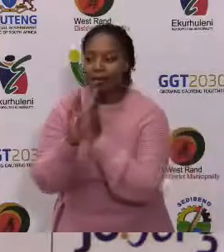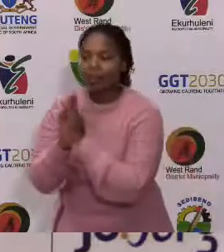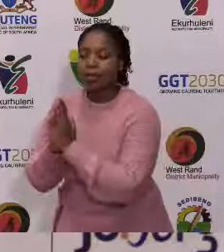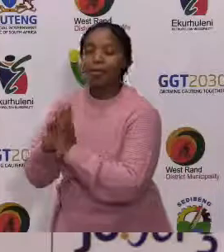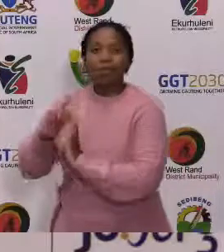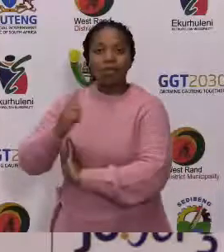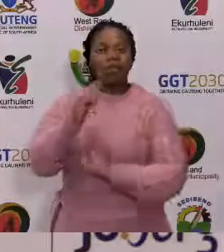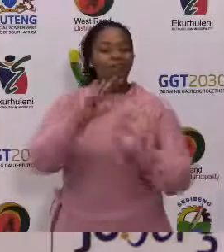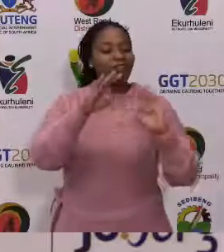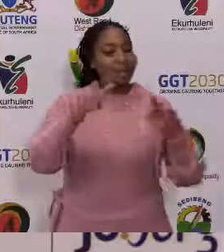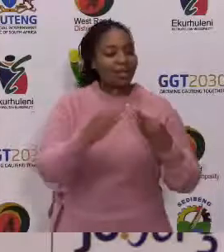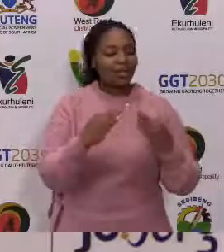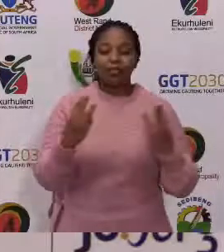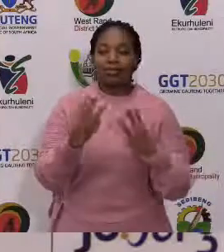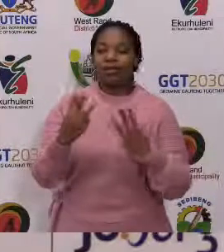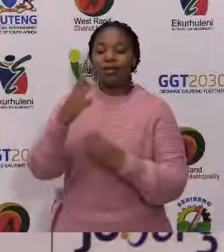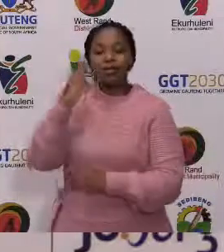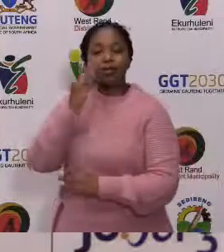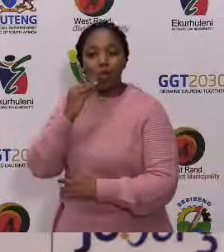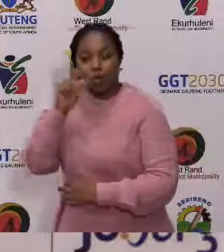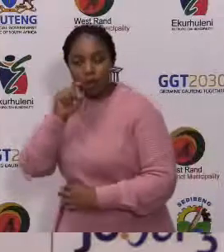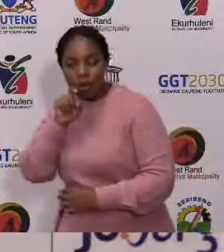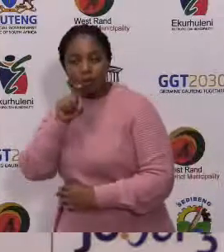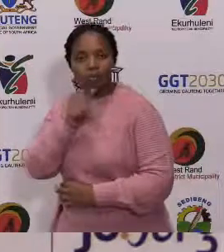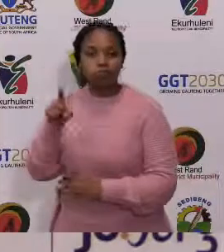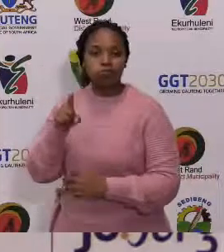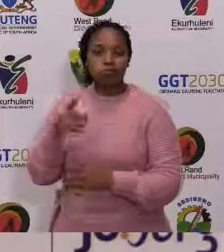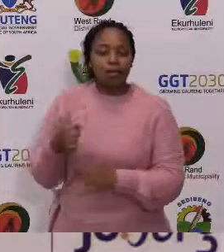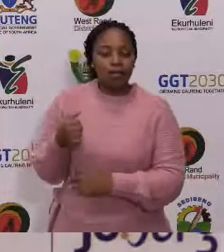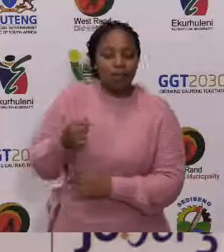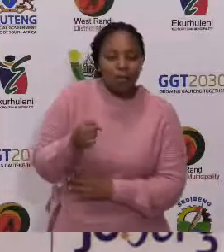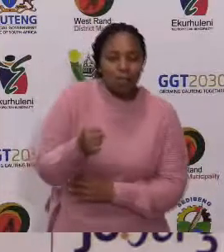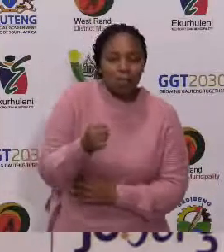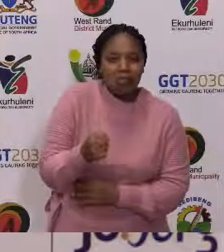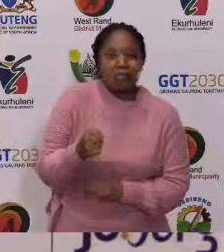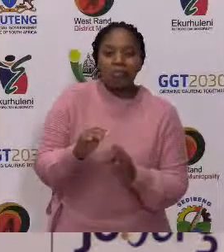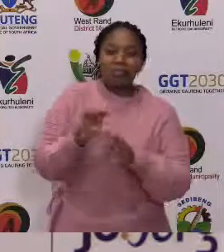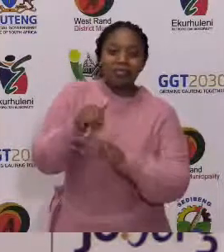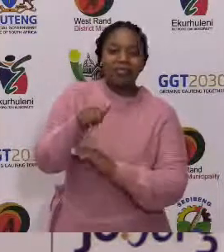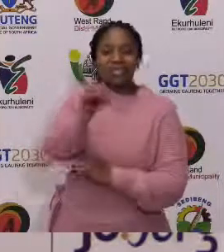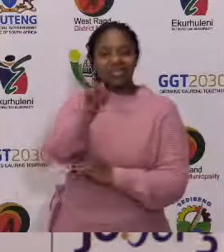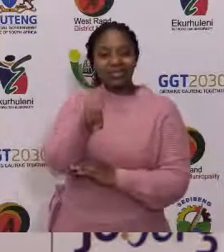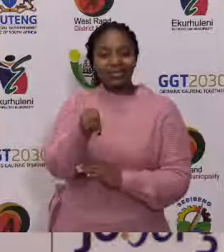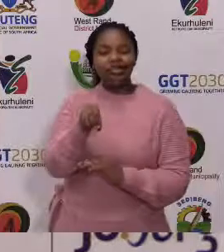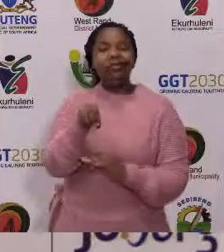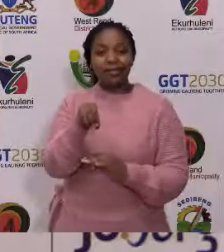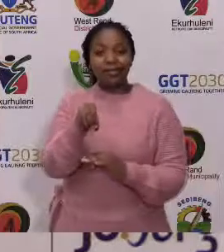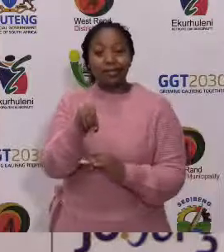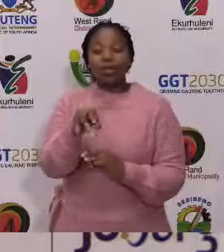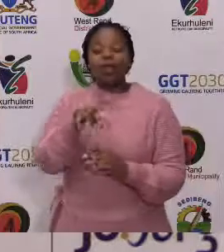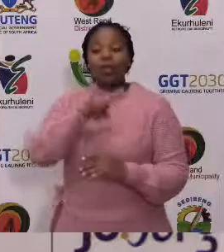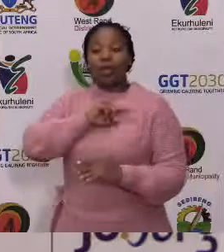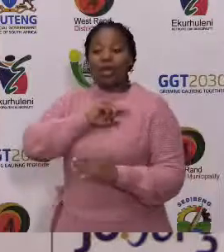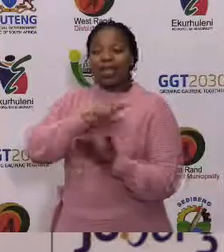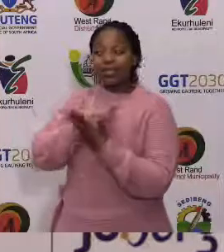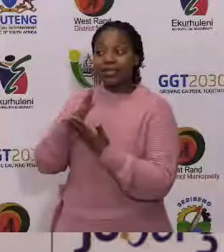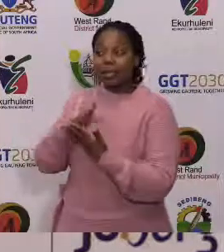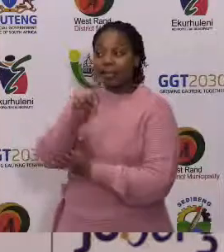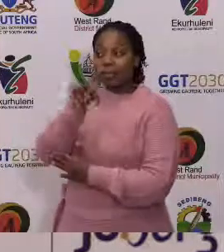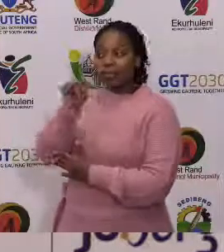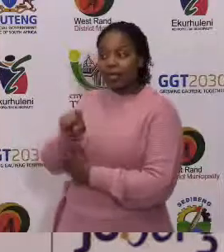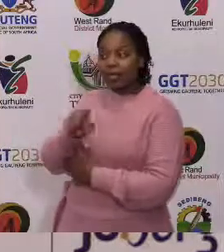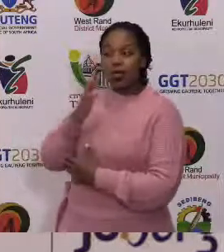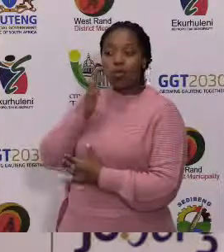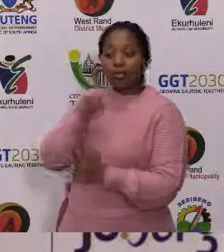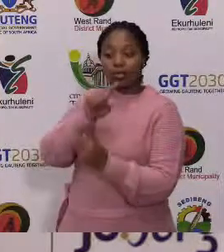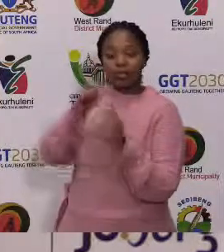to families of the elderly people of 60 and above, because some of them, when our teams